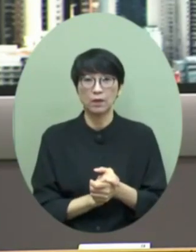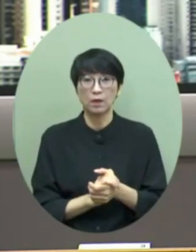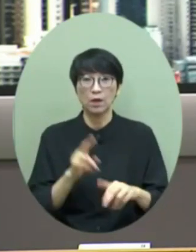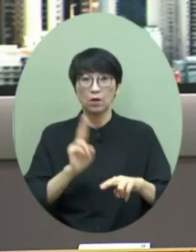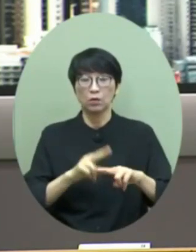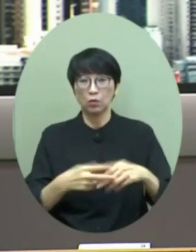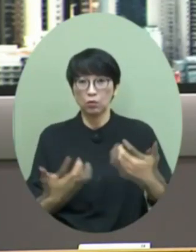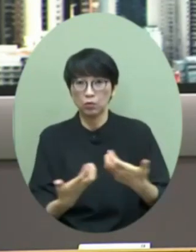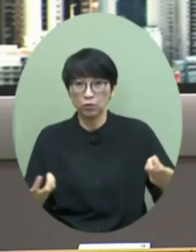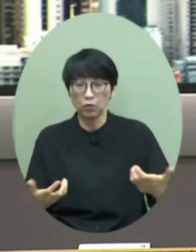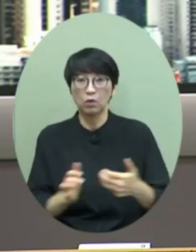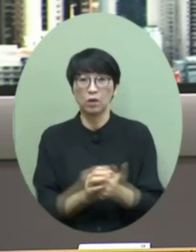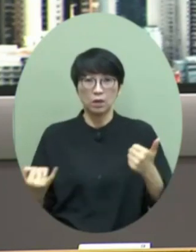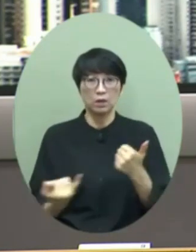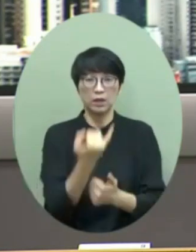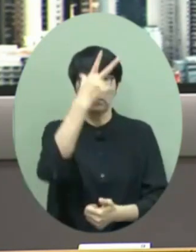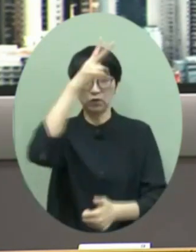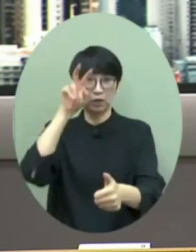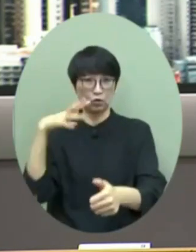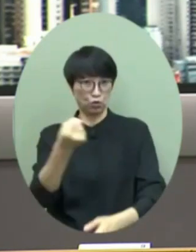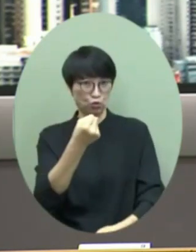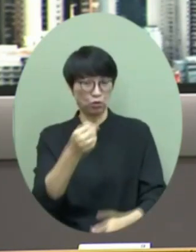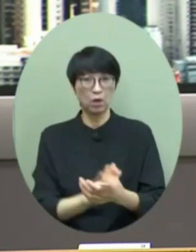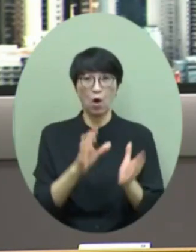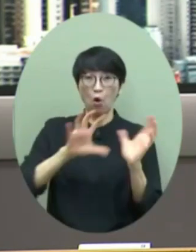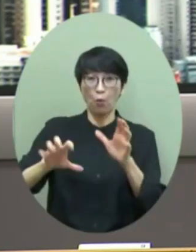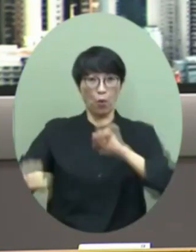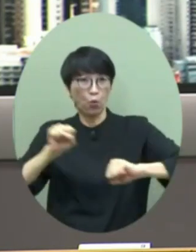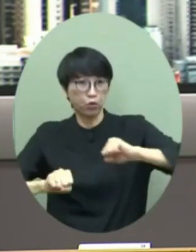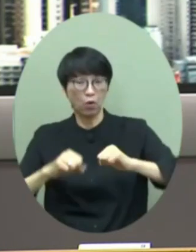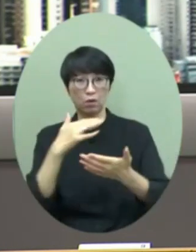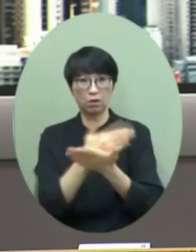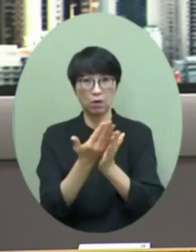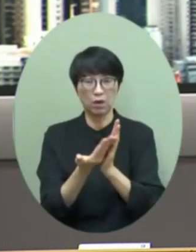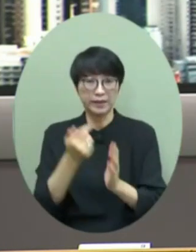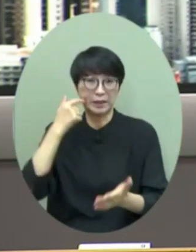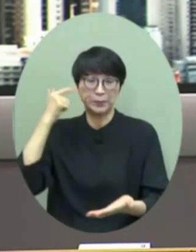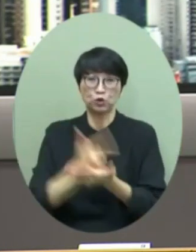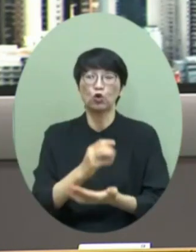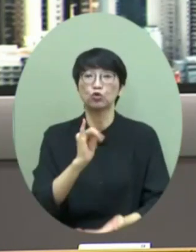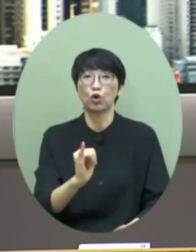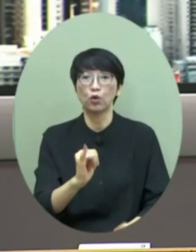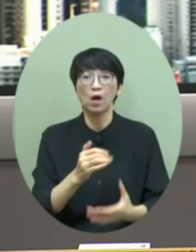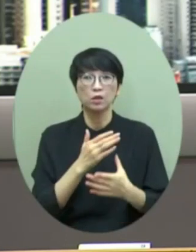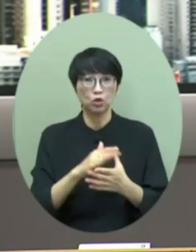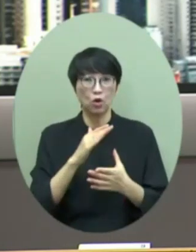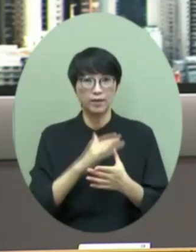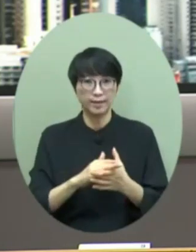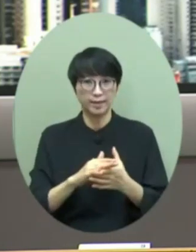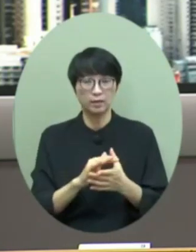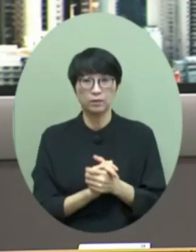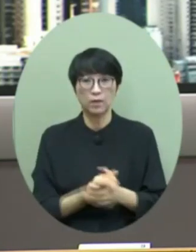activities, and so on and so on. So deterrence is very important, and that's why the Secretary for Security has spent some time in